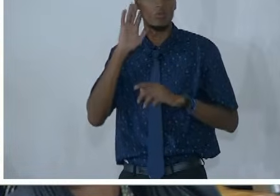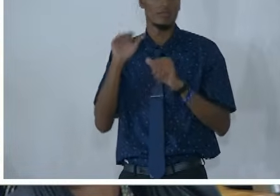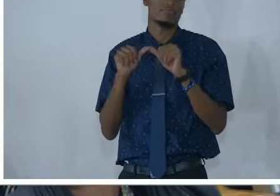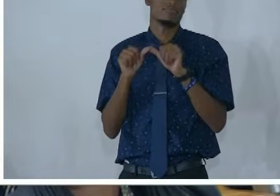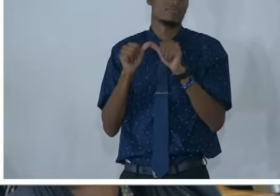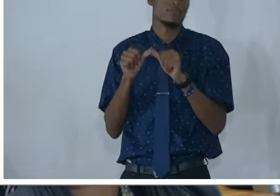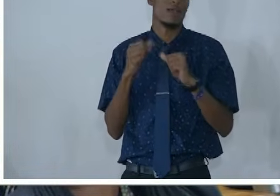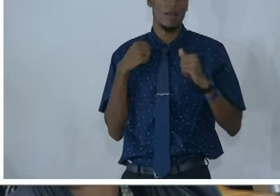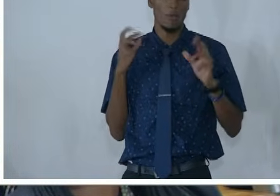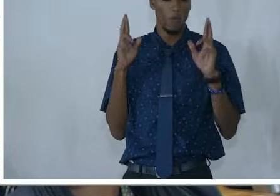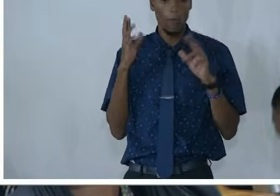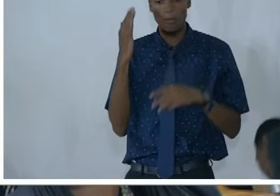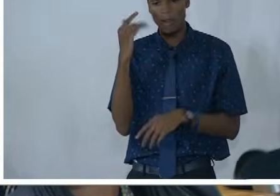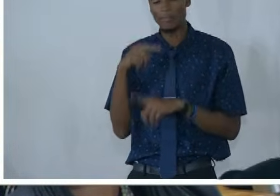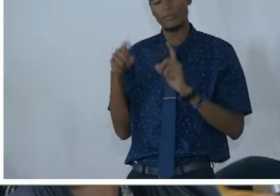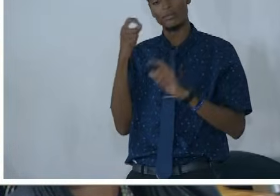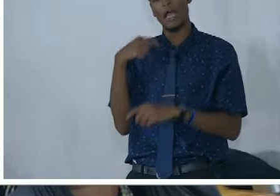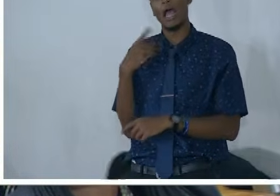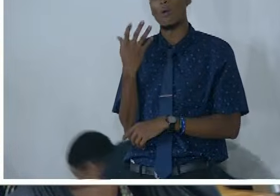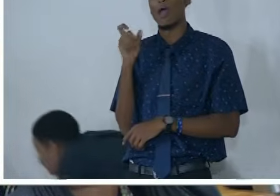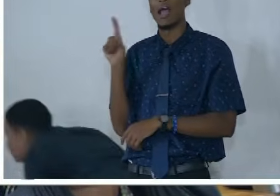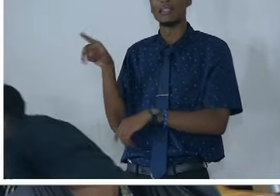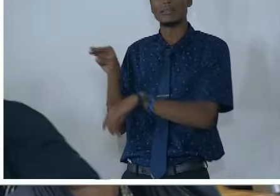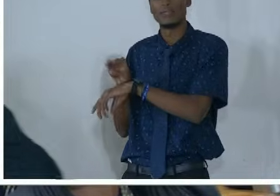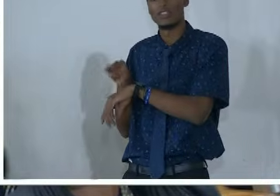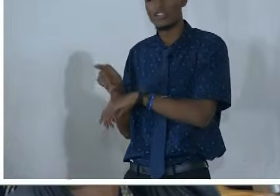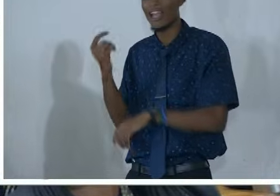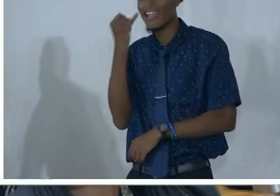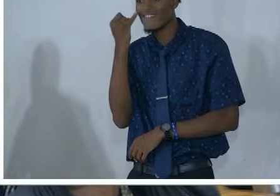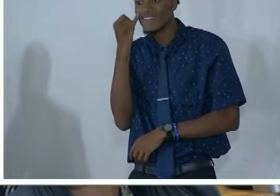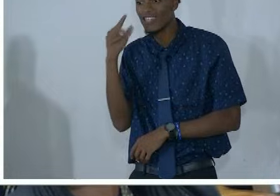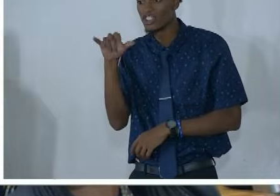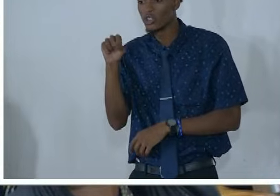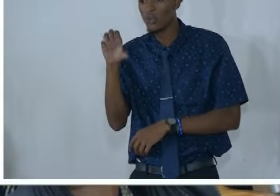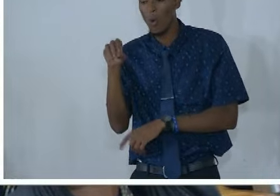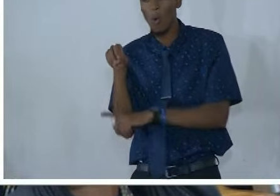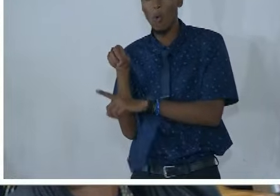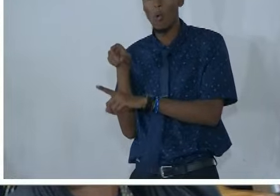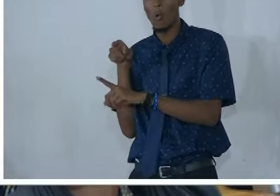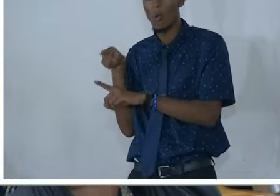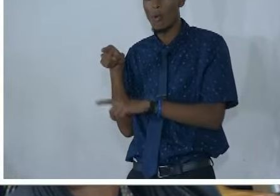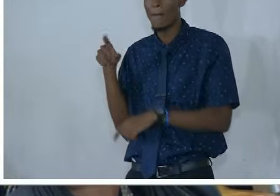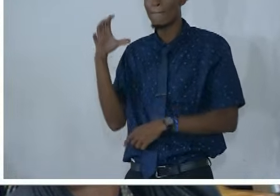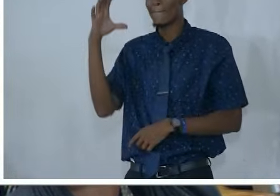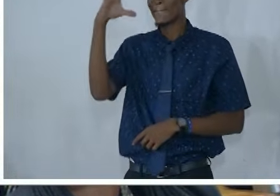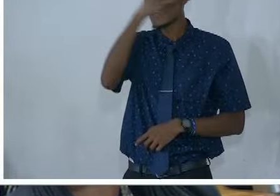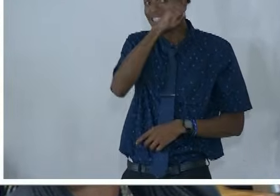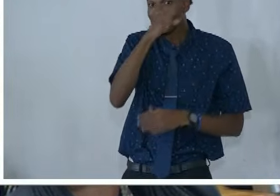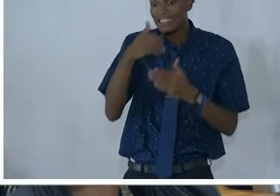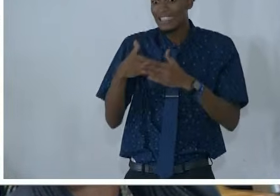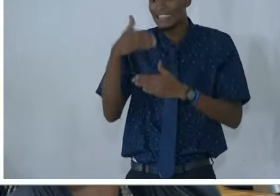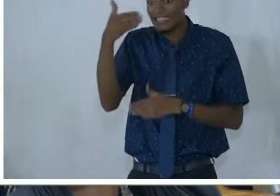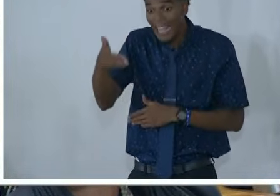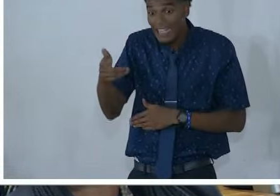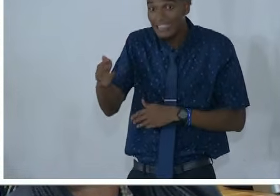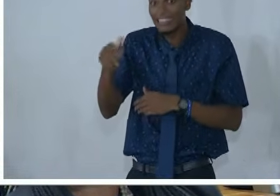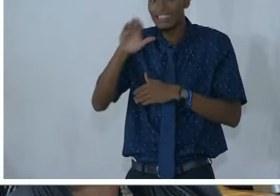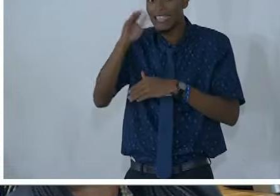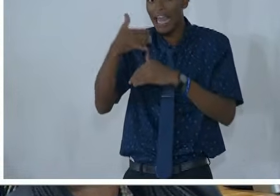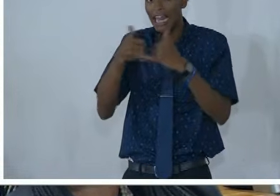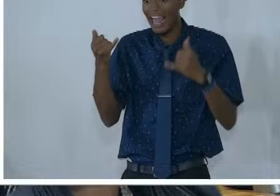I want to ask the Minister, if JISTV misses the next deadline that they have committed